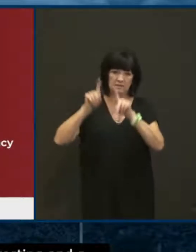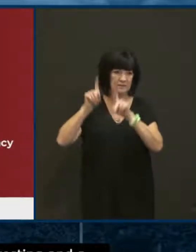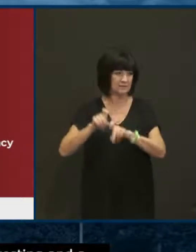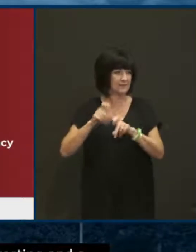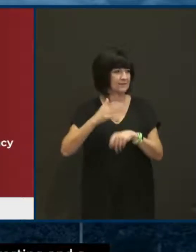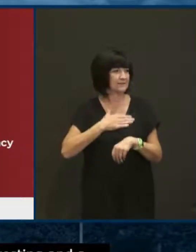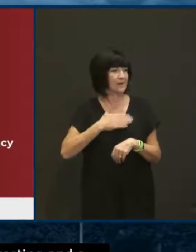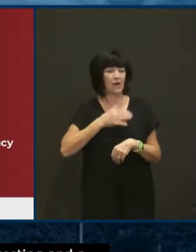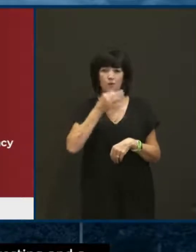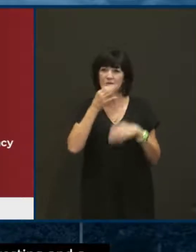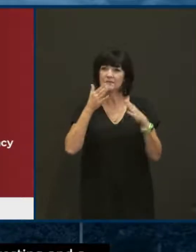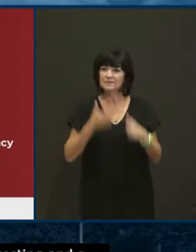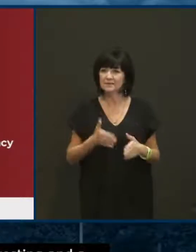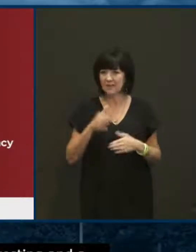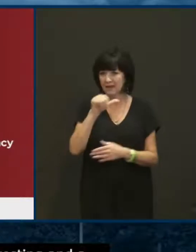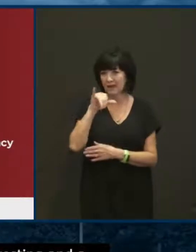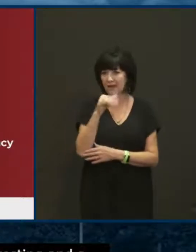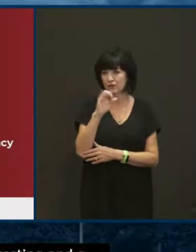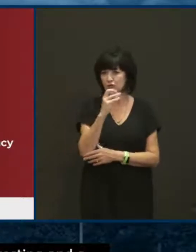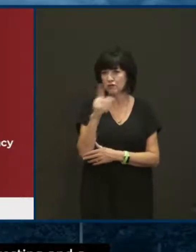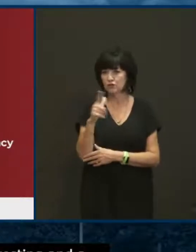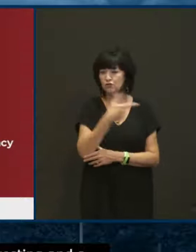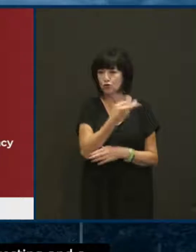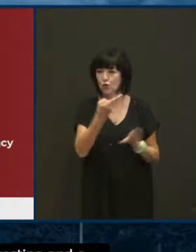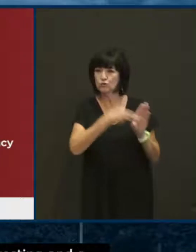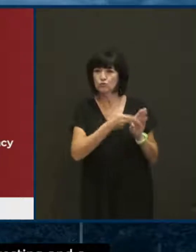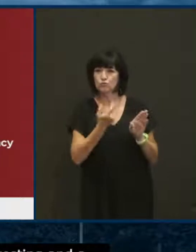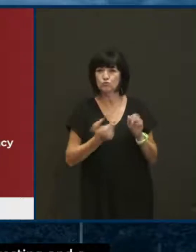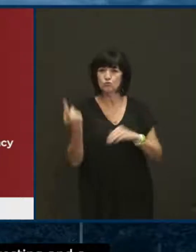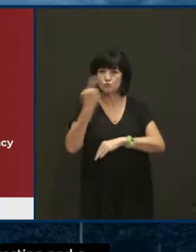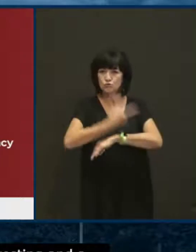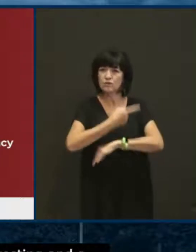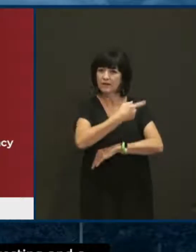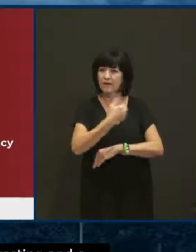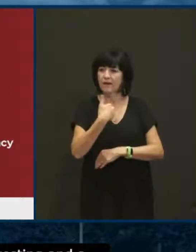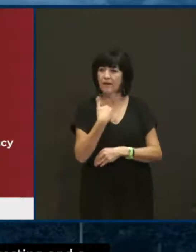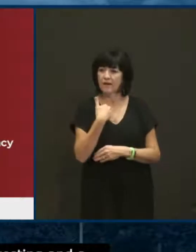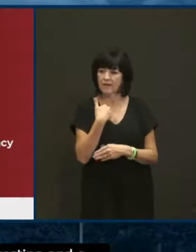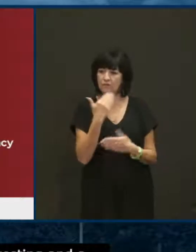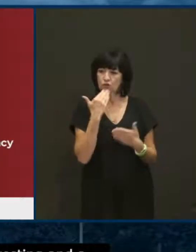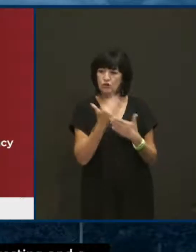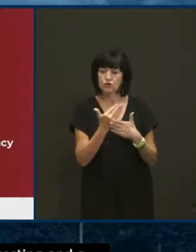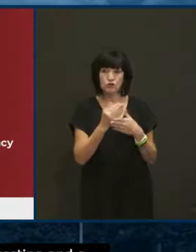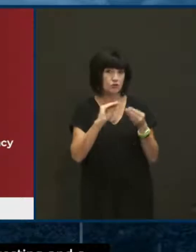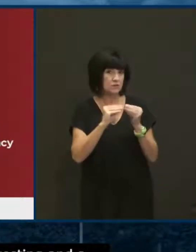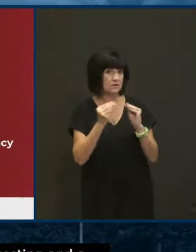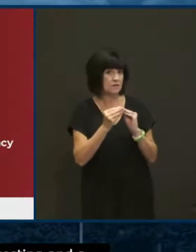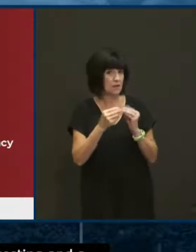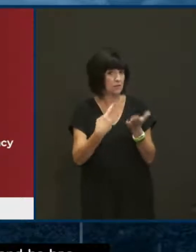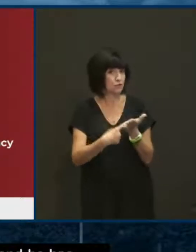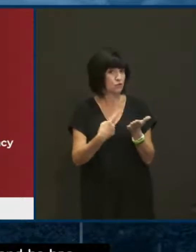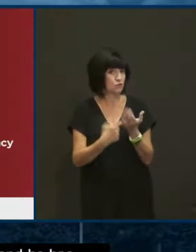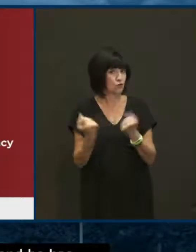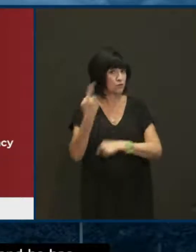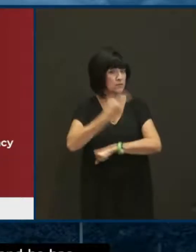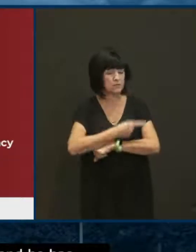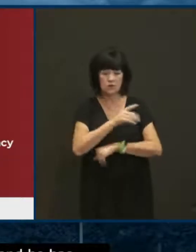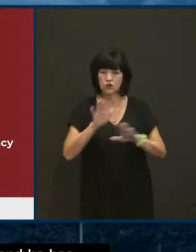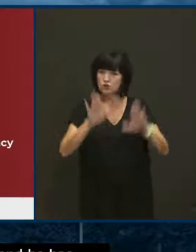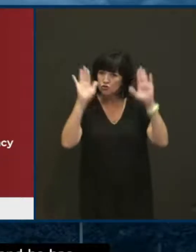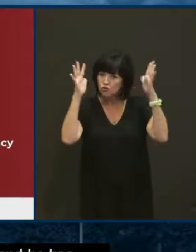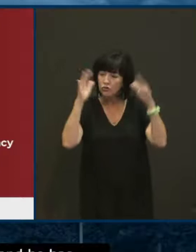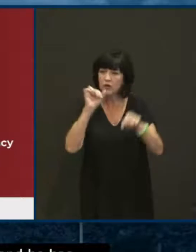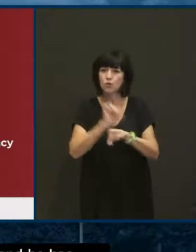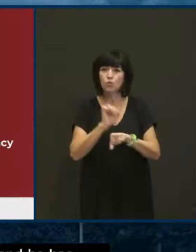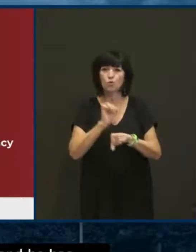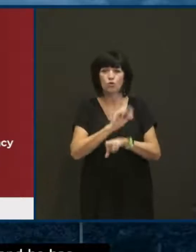A.J. Scholl is with us today, and he's got some pretty impressive numbers to talk about today. Great work by